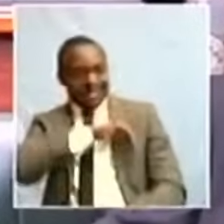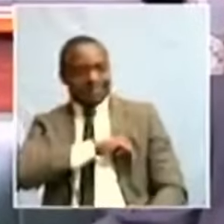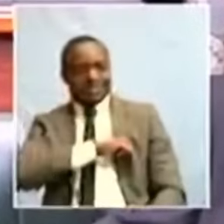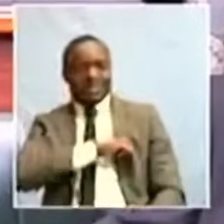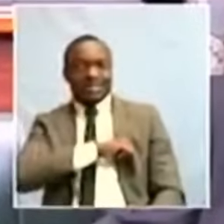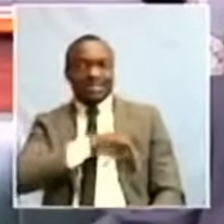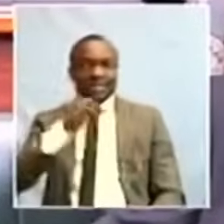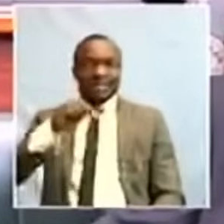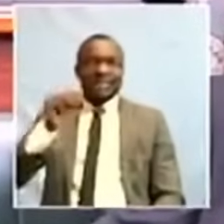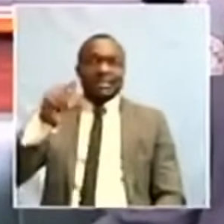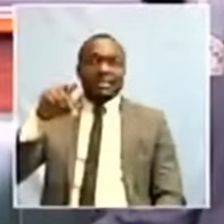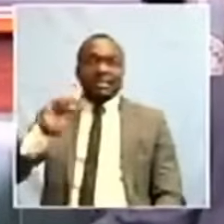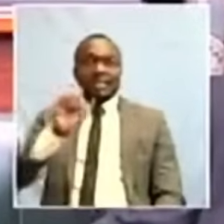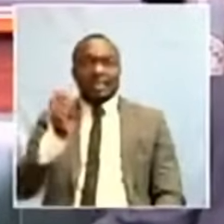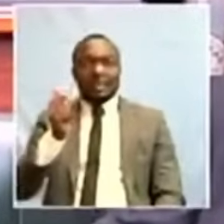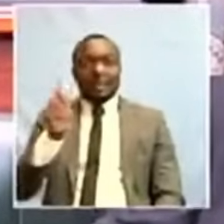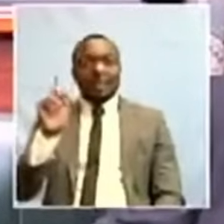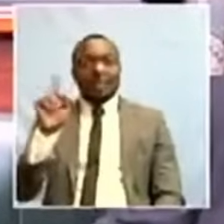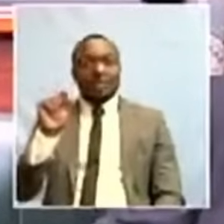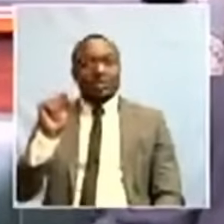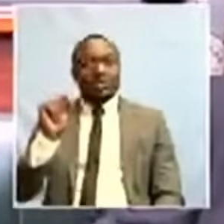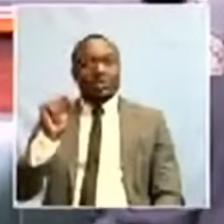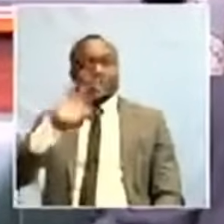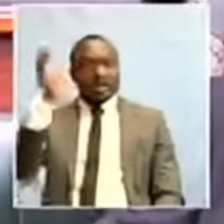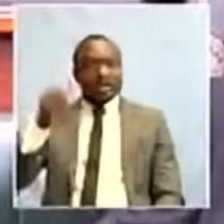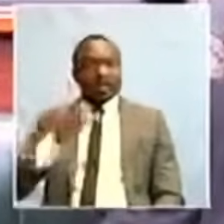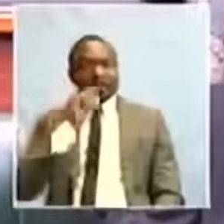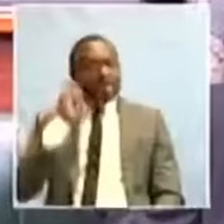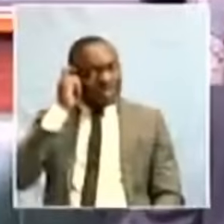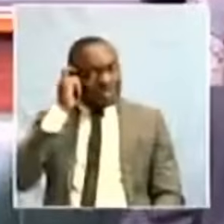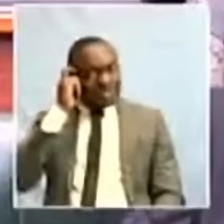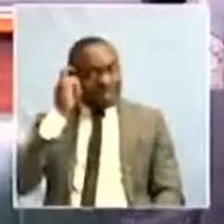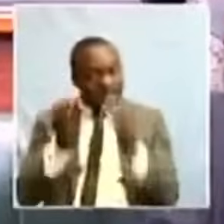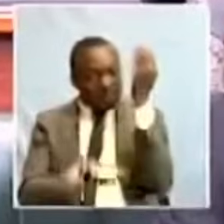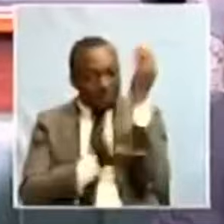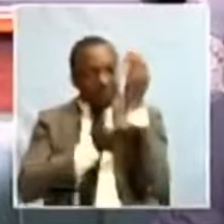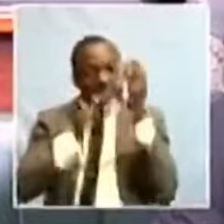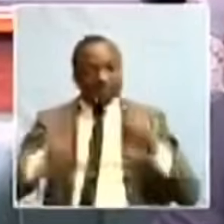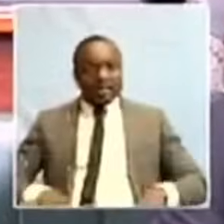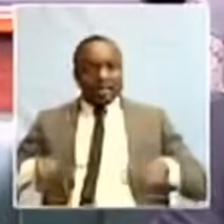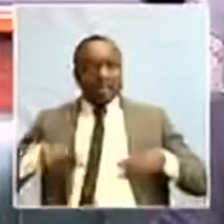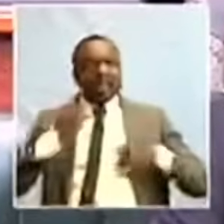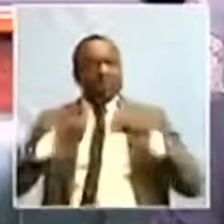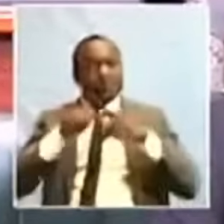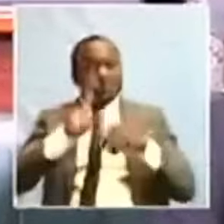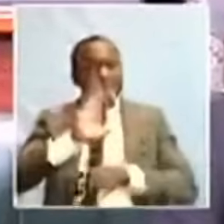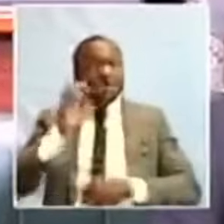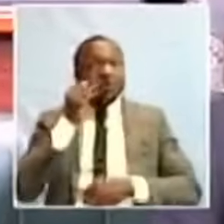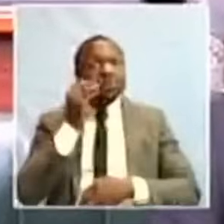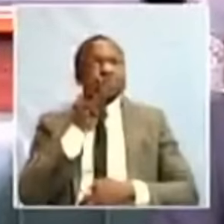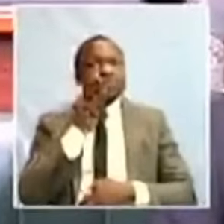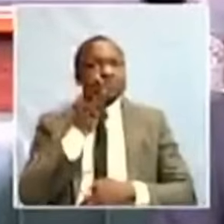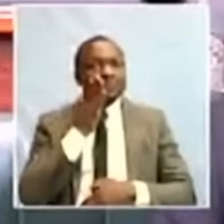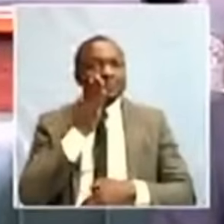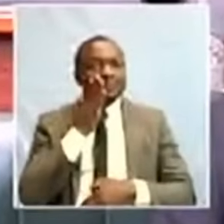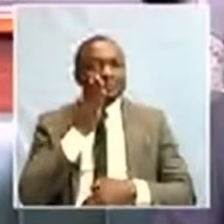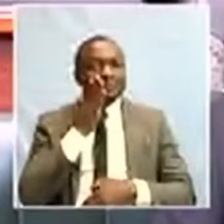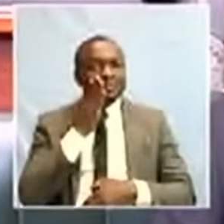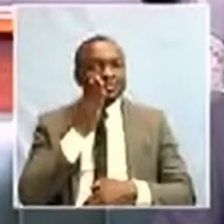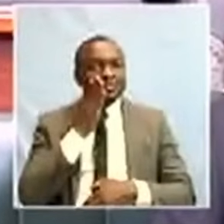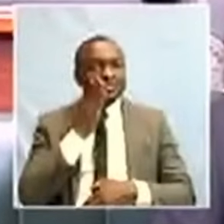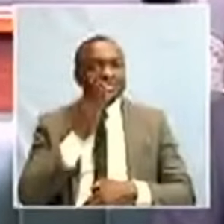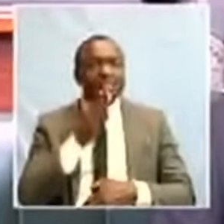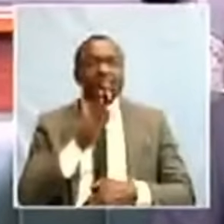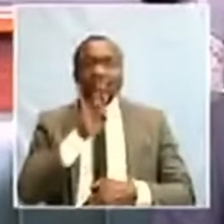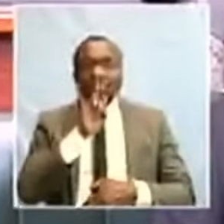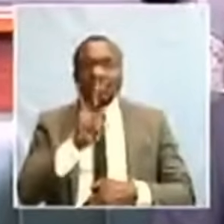the 20%, don't you think we are improving the lives of our people in their homes? Indeed,